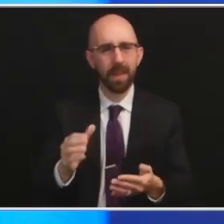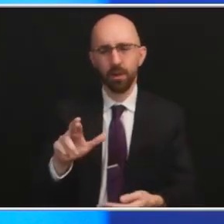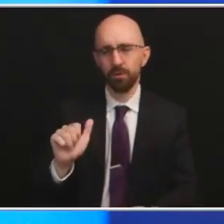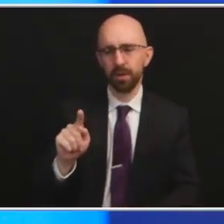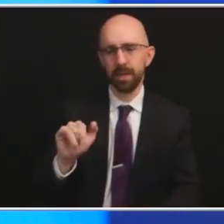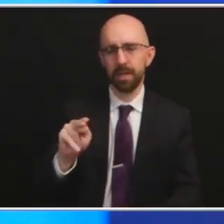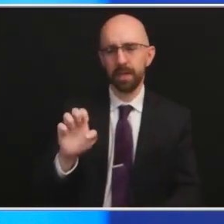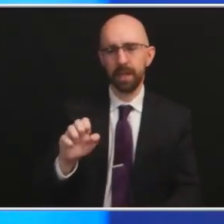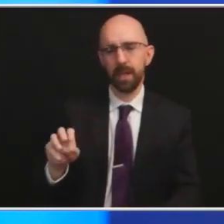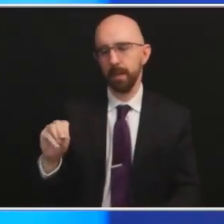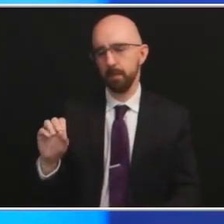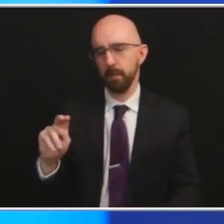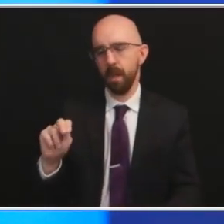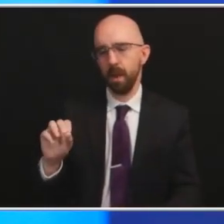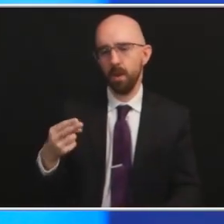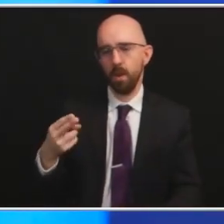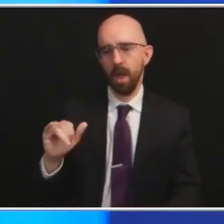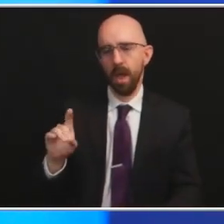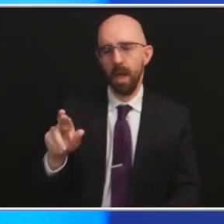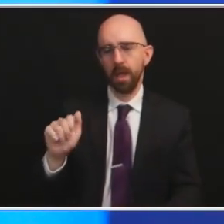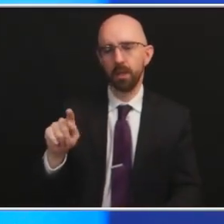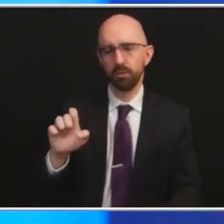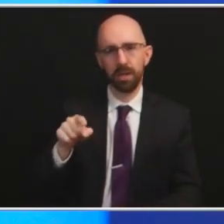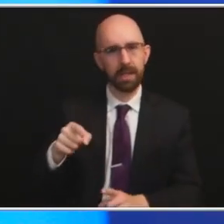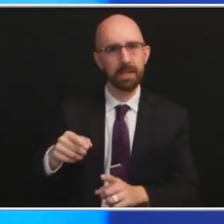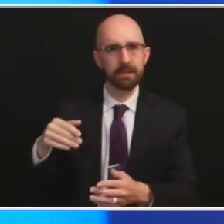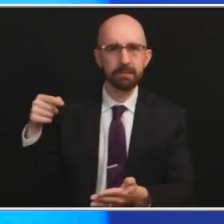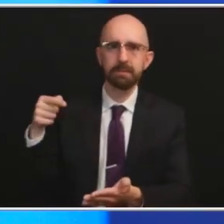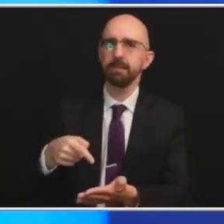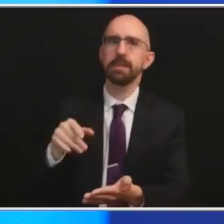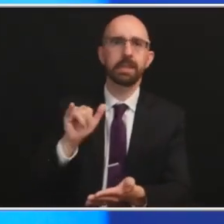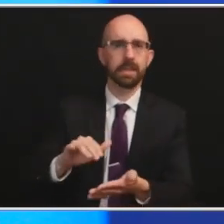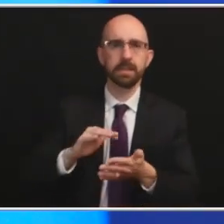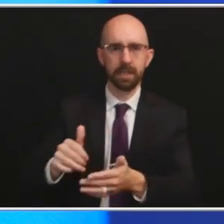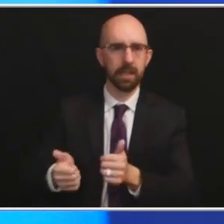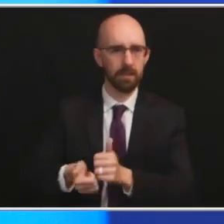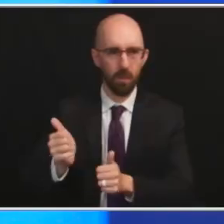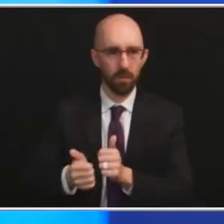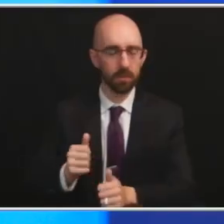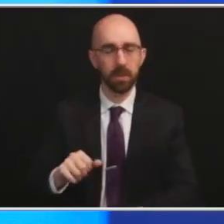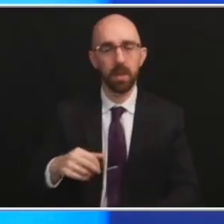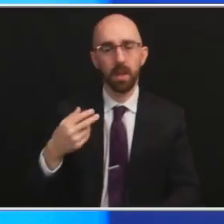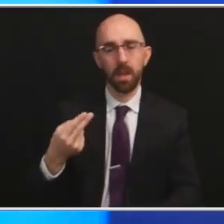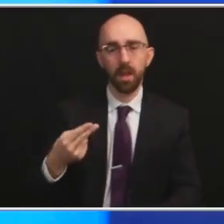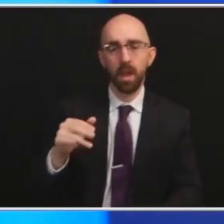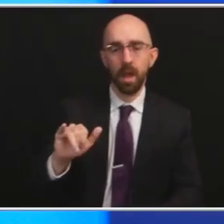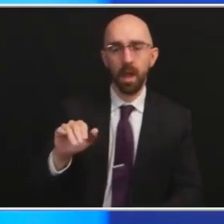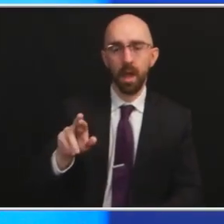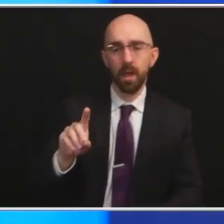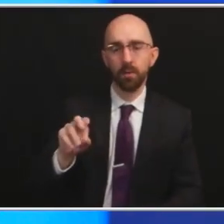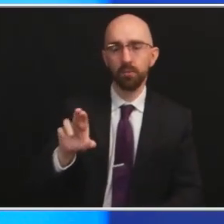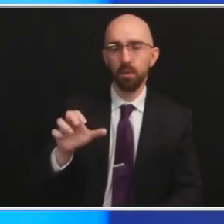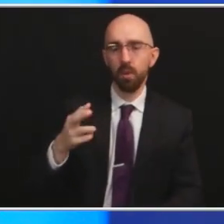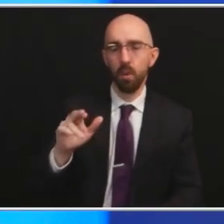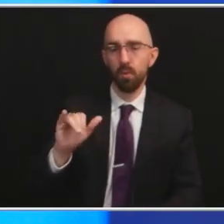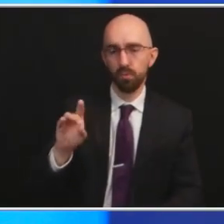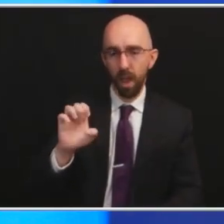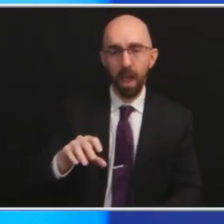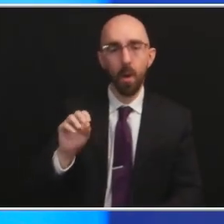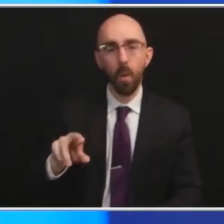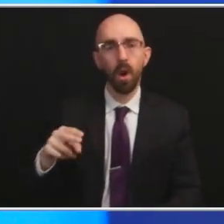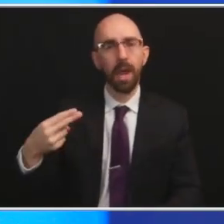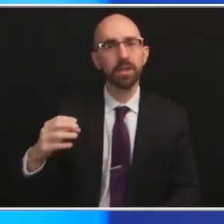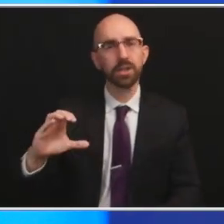is the one that has been studied the most. There are other formulations. Creatine hydrochloride or creatine HCl is a new kind of popular one, because you can take